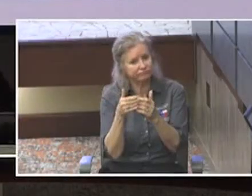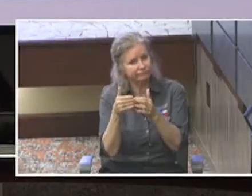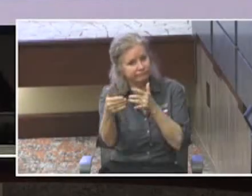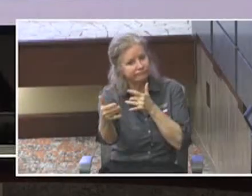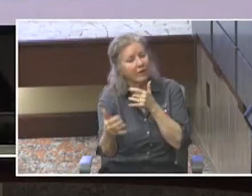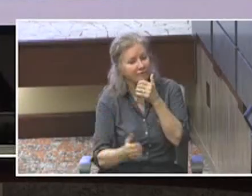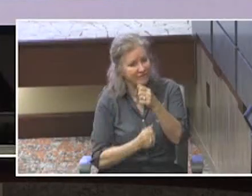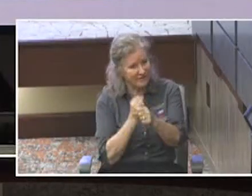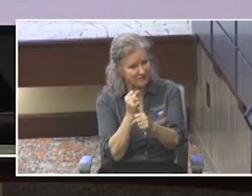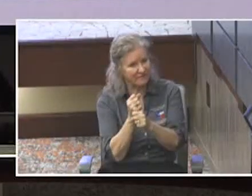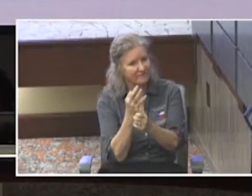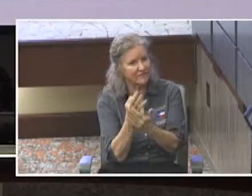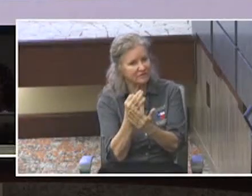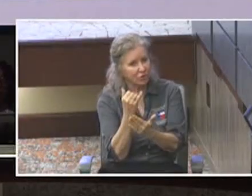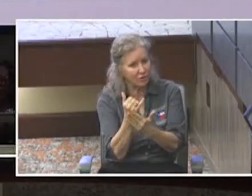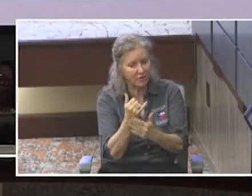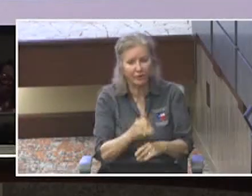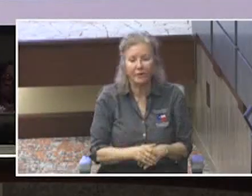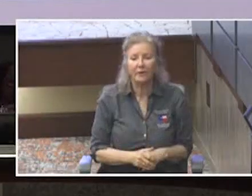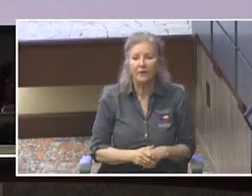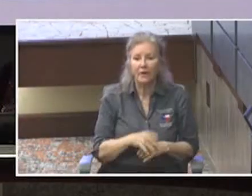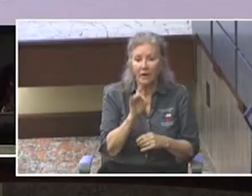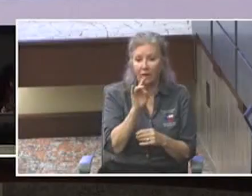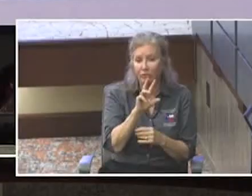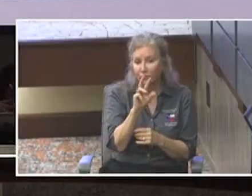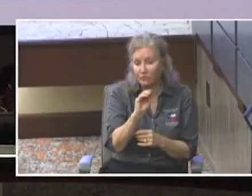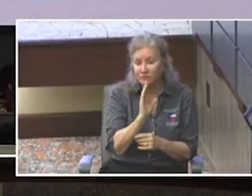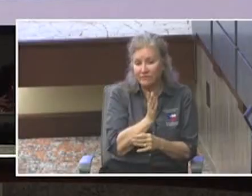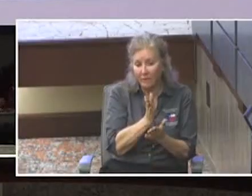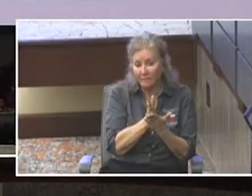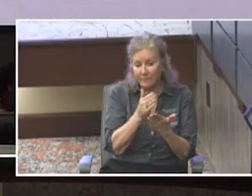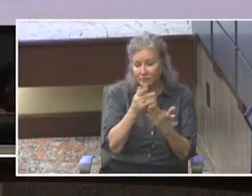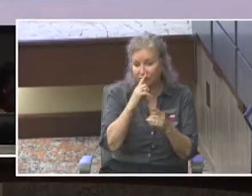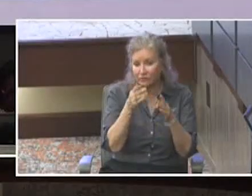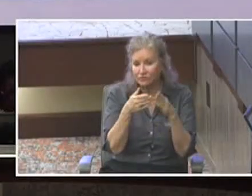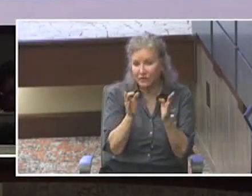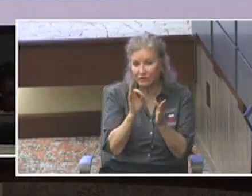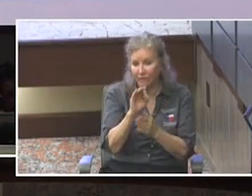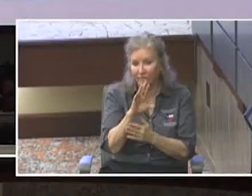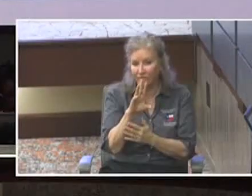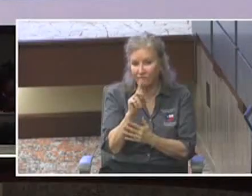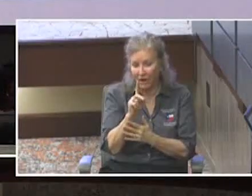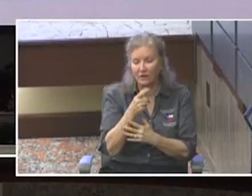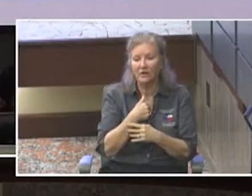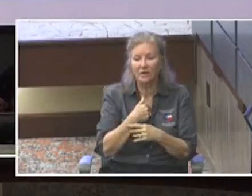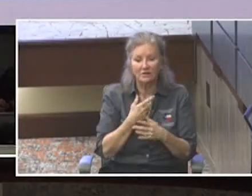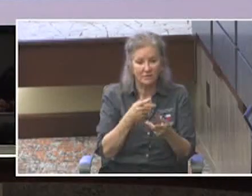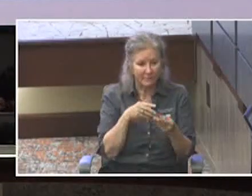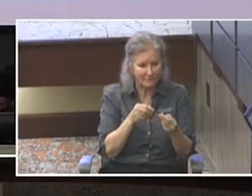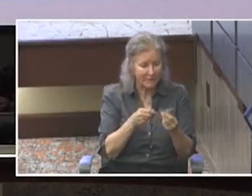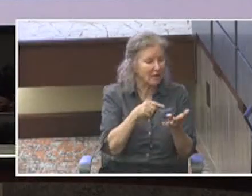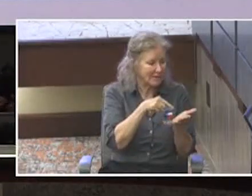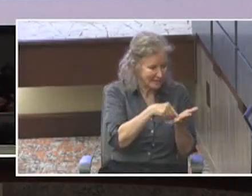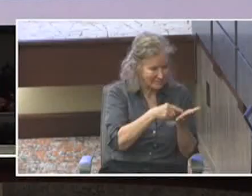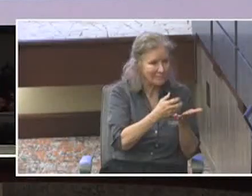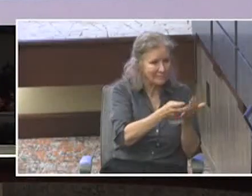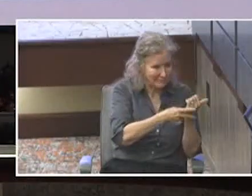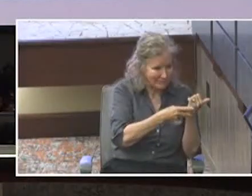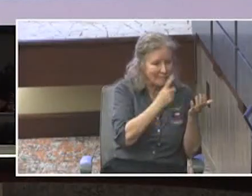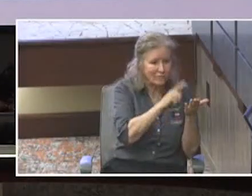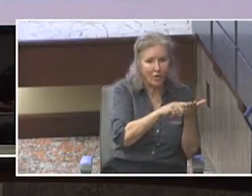fiscal year. About 83% of our budget for the general fund has been spent or encumbered in the